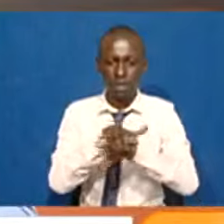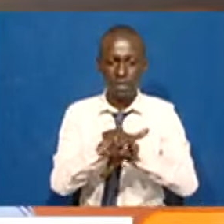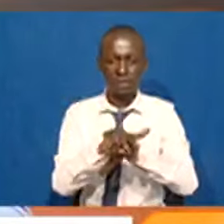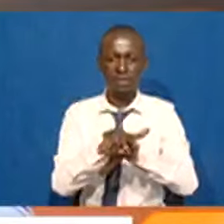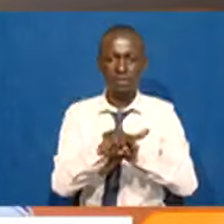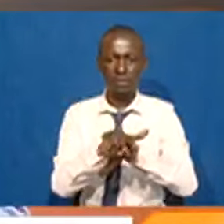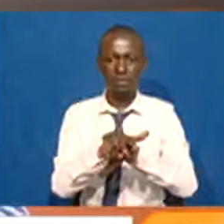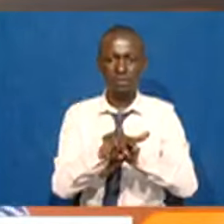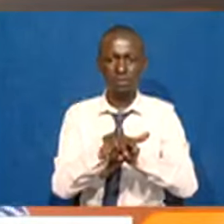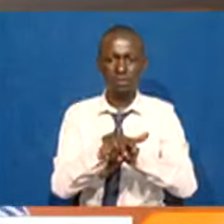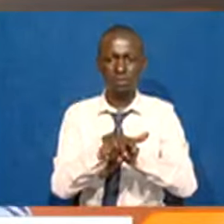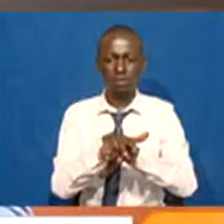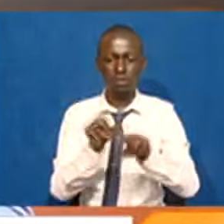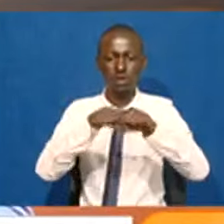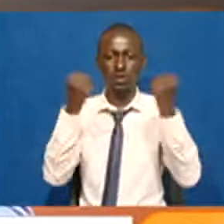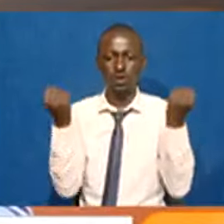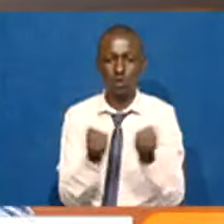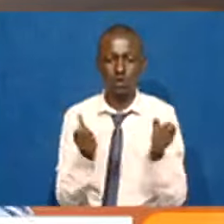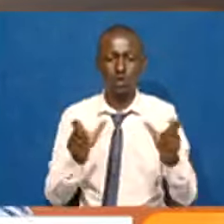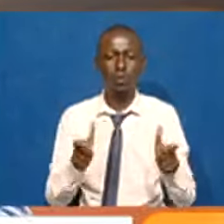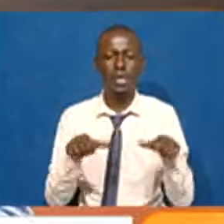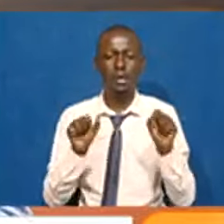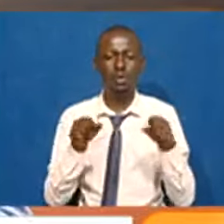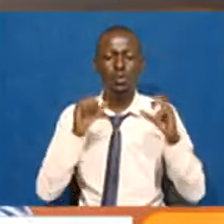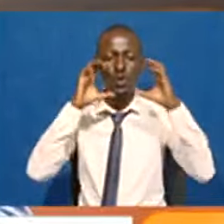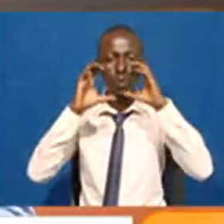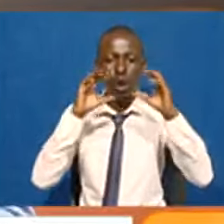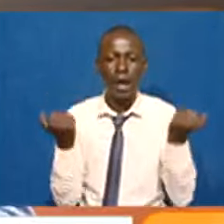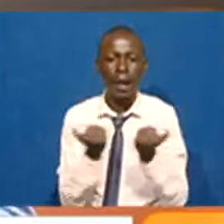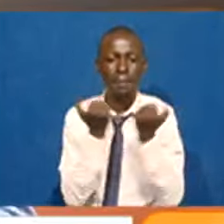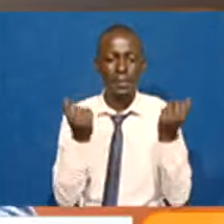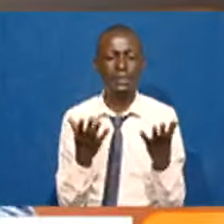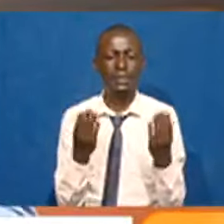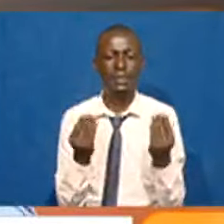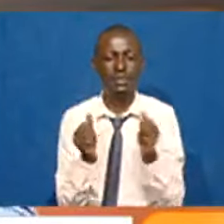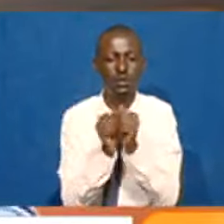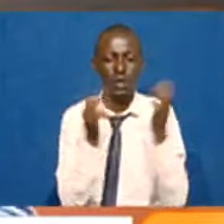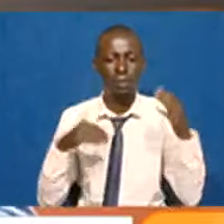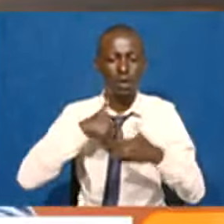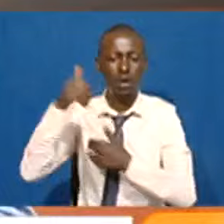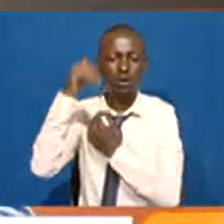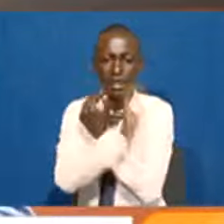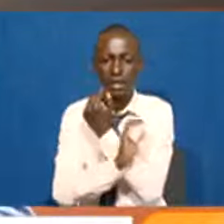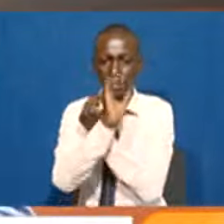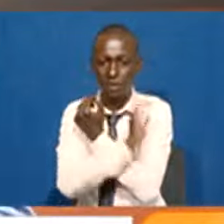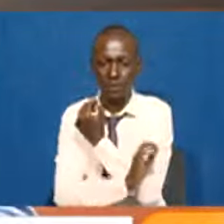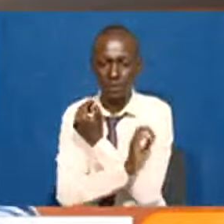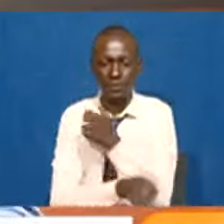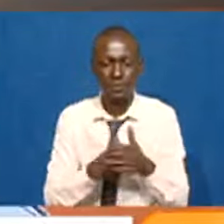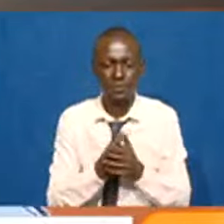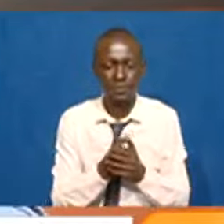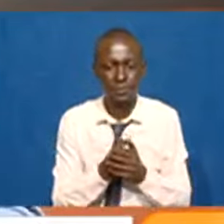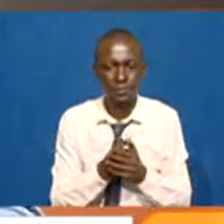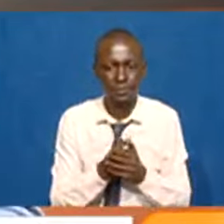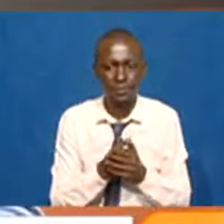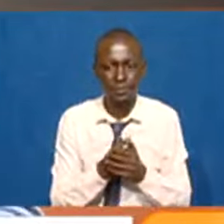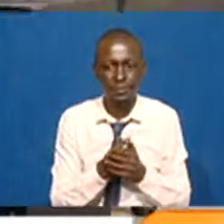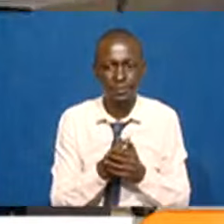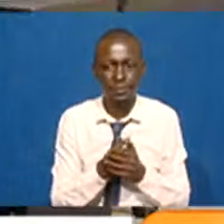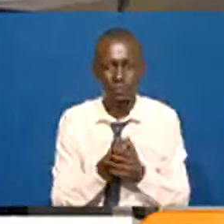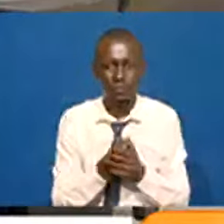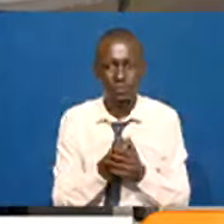the social media platforms to ease in communication with people who are outside the country. Okay. So we are also planning to